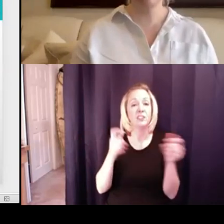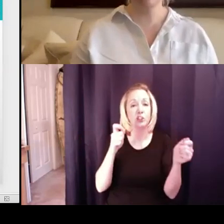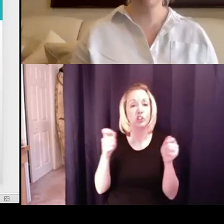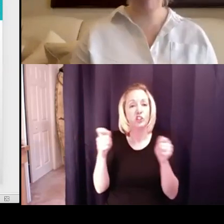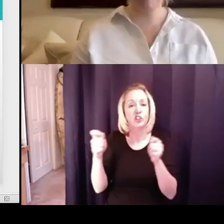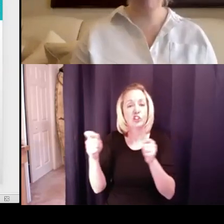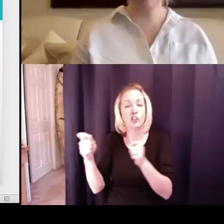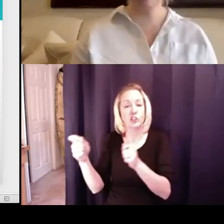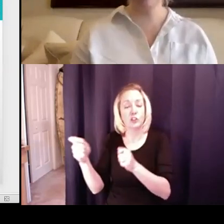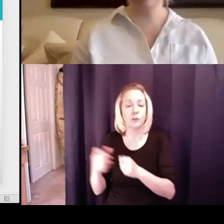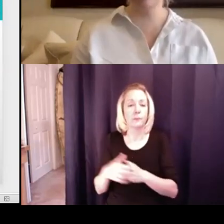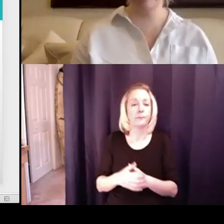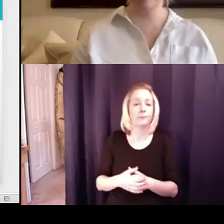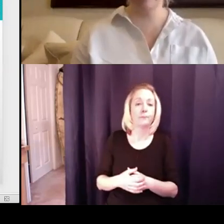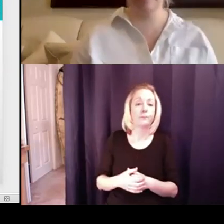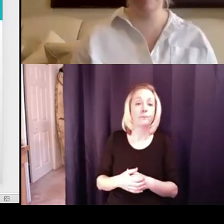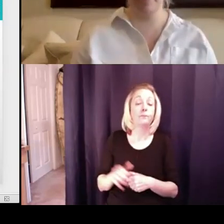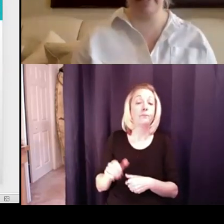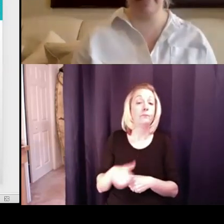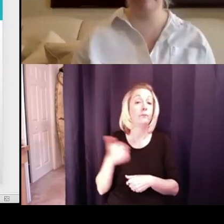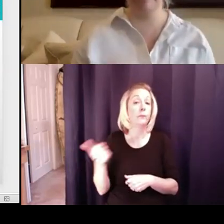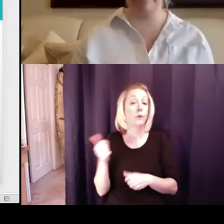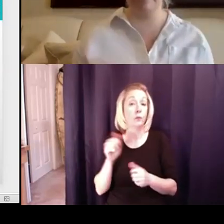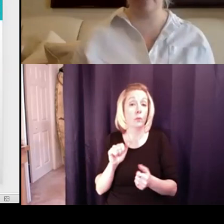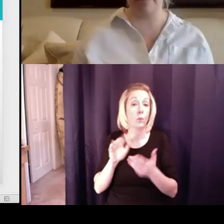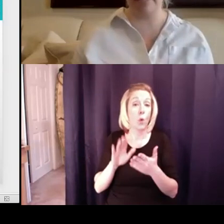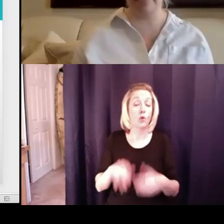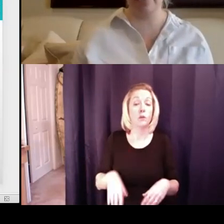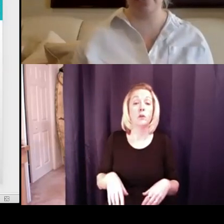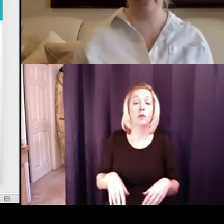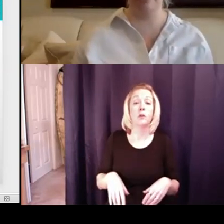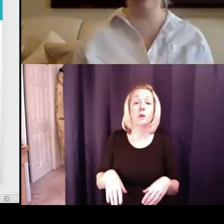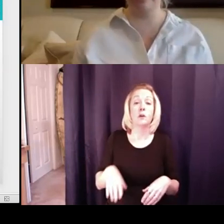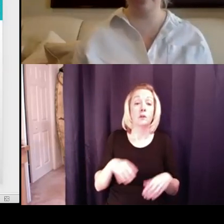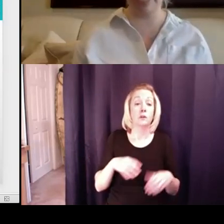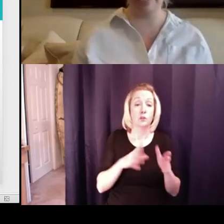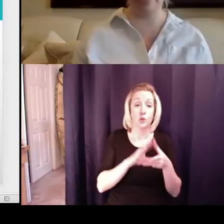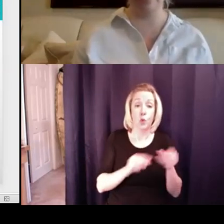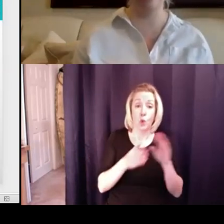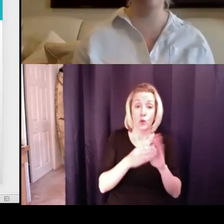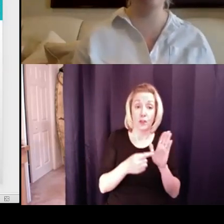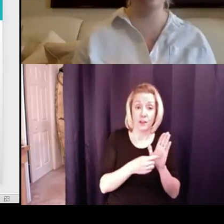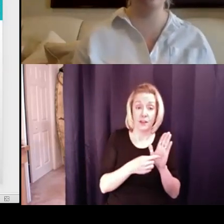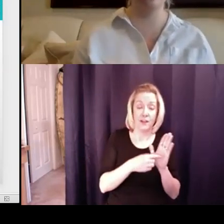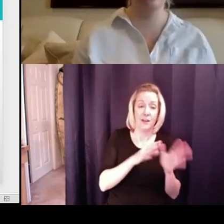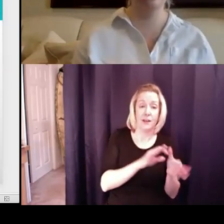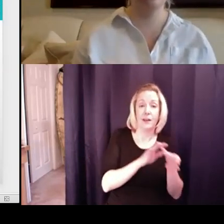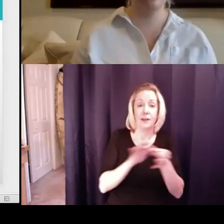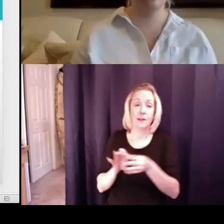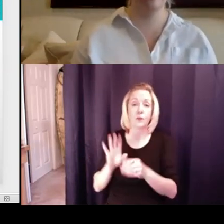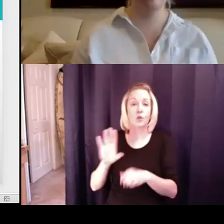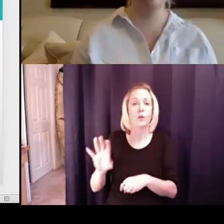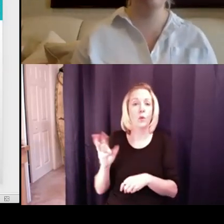And then another helpful thing is making connections between the events or objects in the story with your child's own life. So